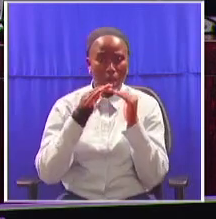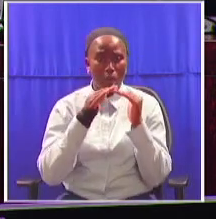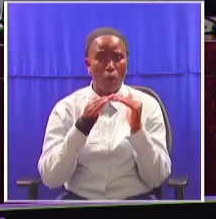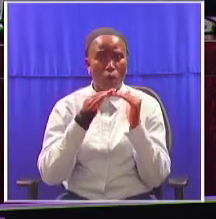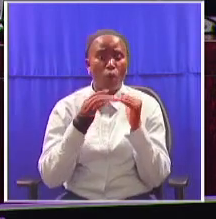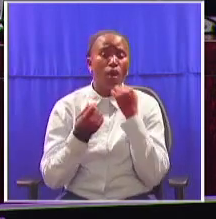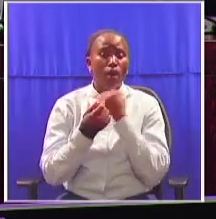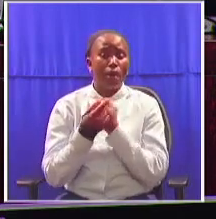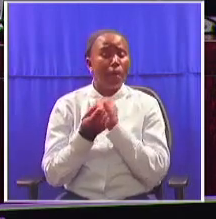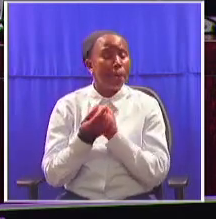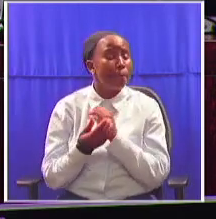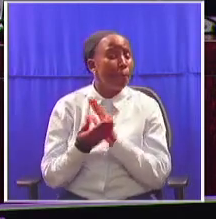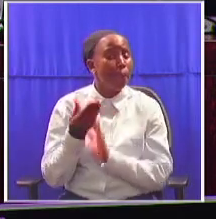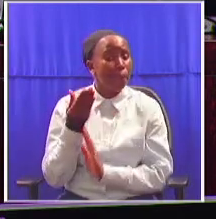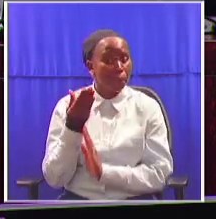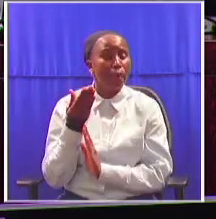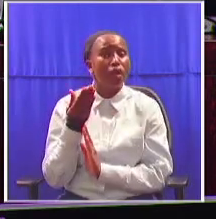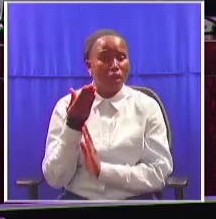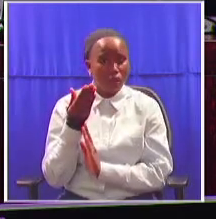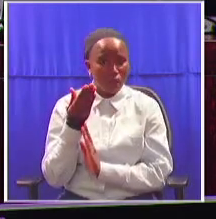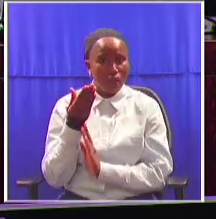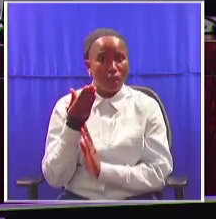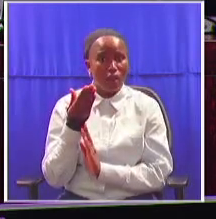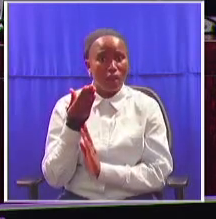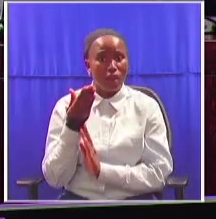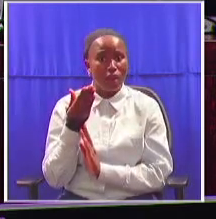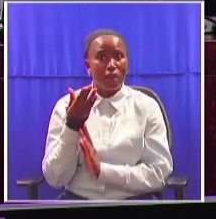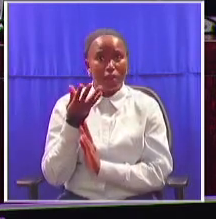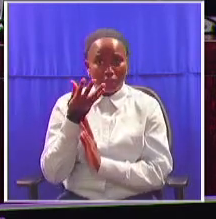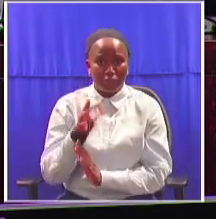we have met with both triumph and despair.